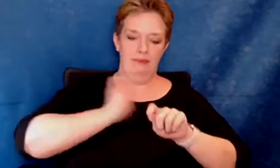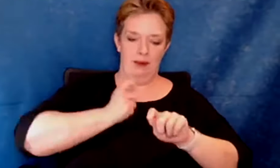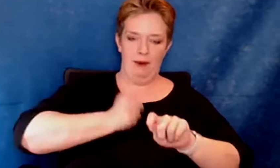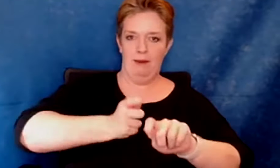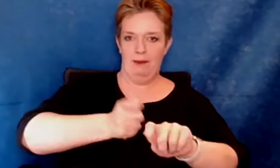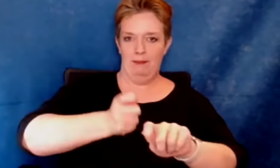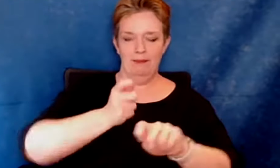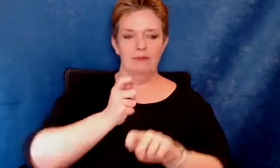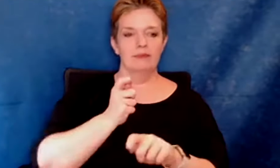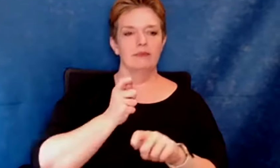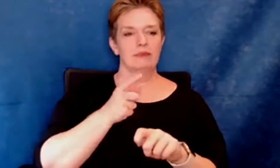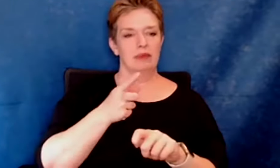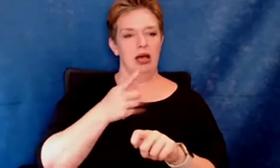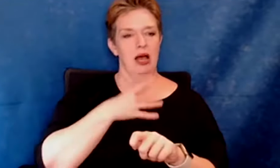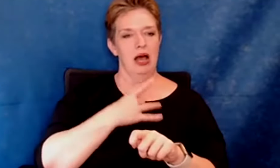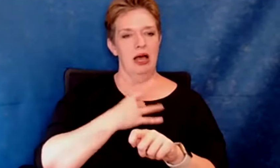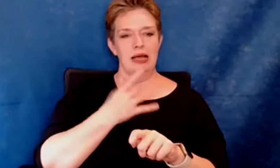solidity of